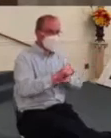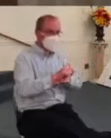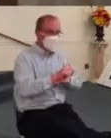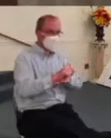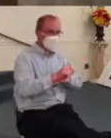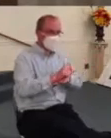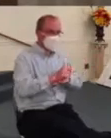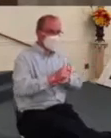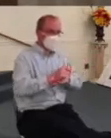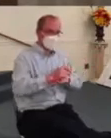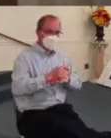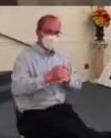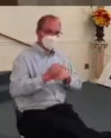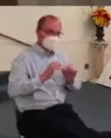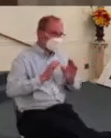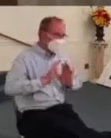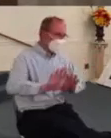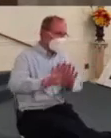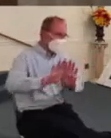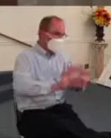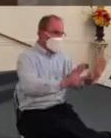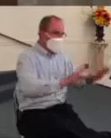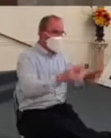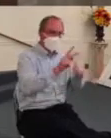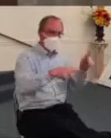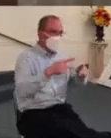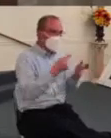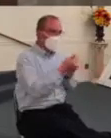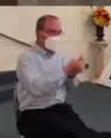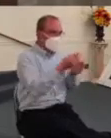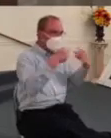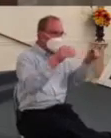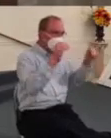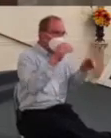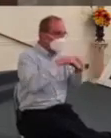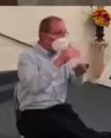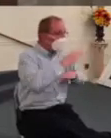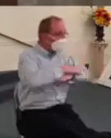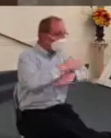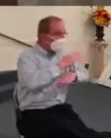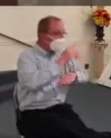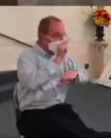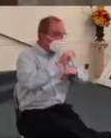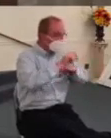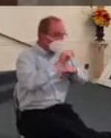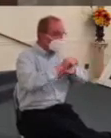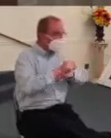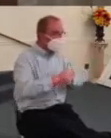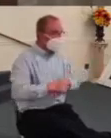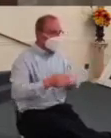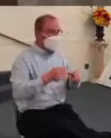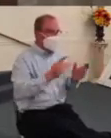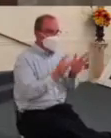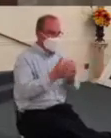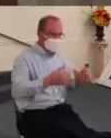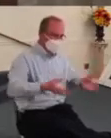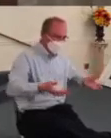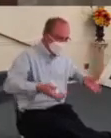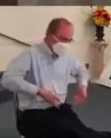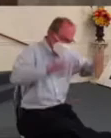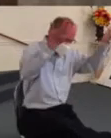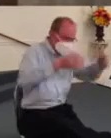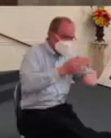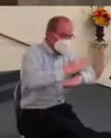the temple, and overturning the tables of the money changers and the seats of those who were selling doves. And he was not